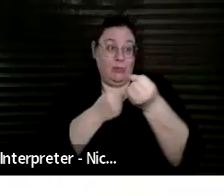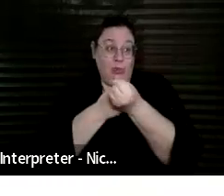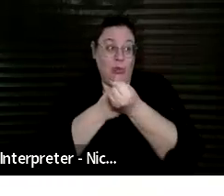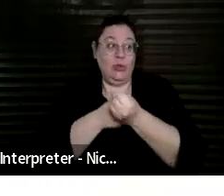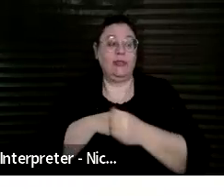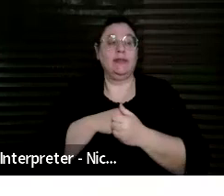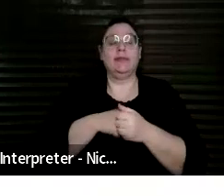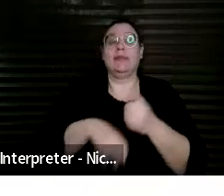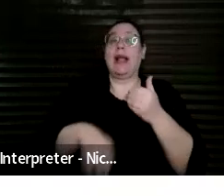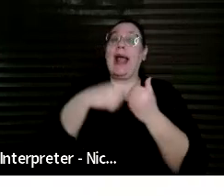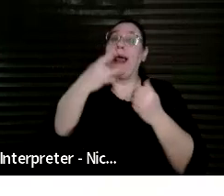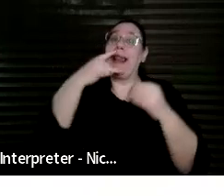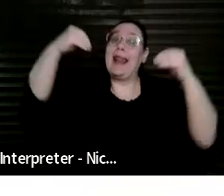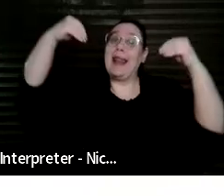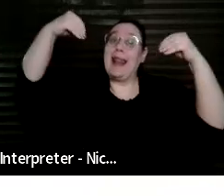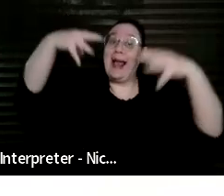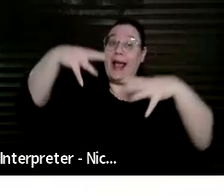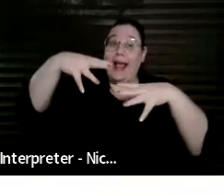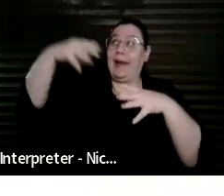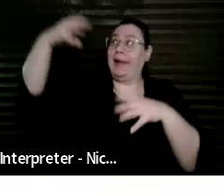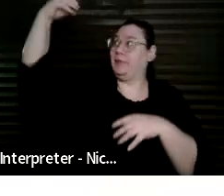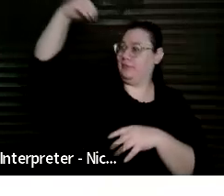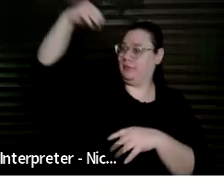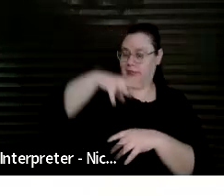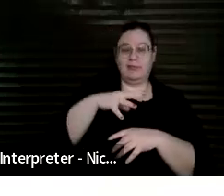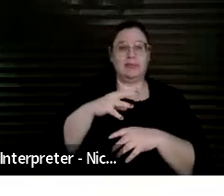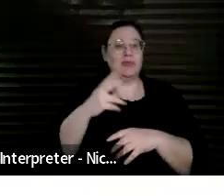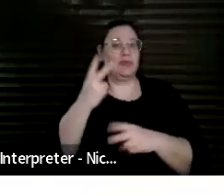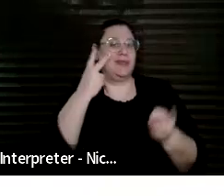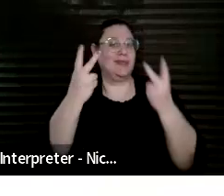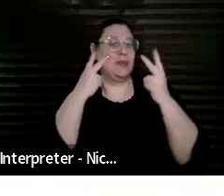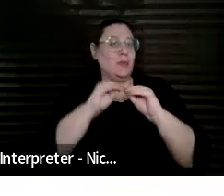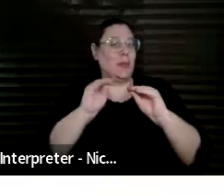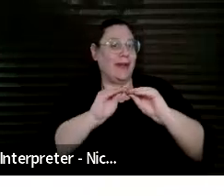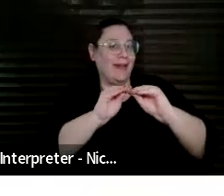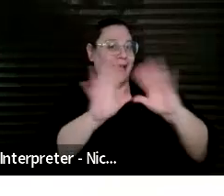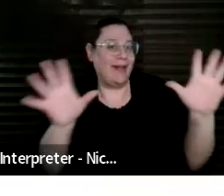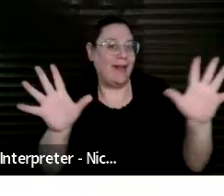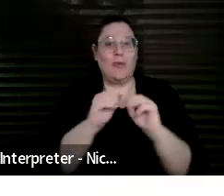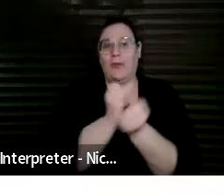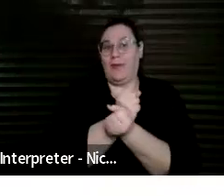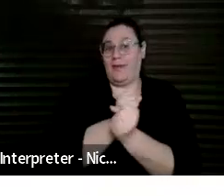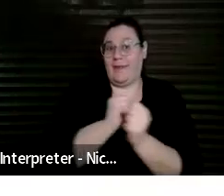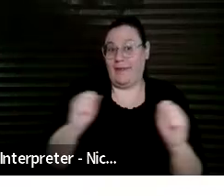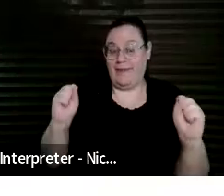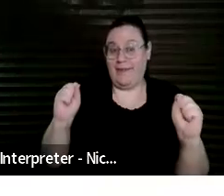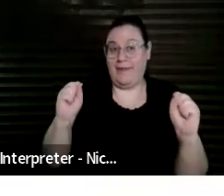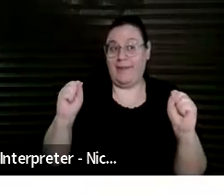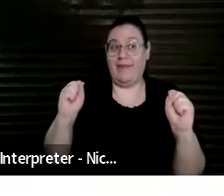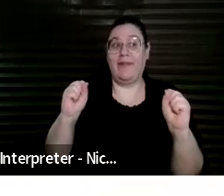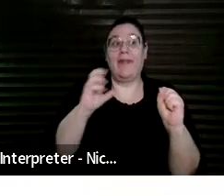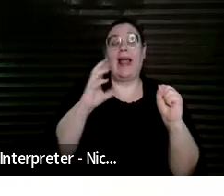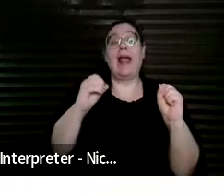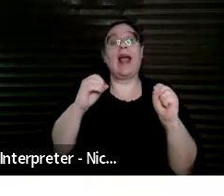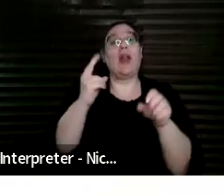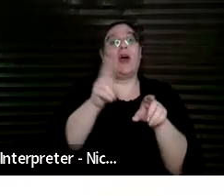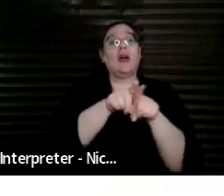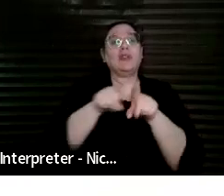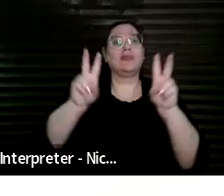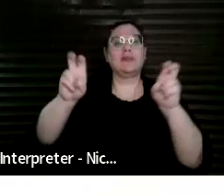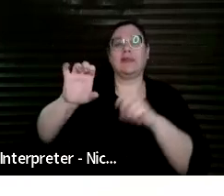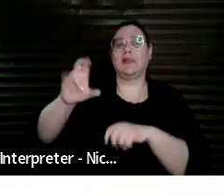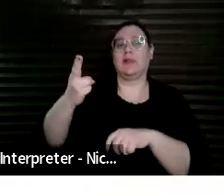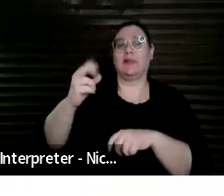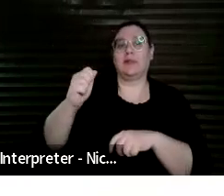adding lighting to the stairway to improve visibility and safety, and installing chair glides, a